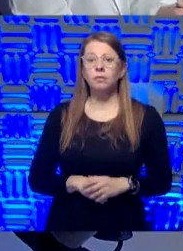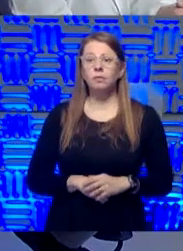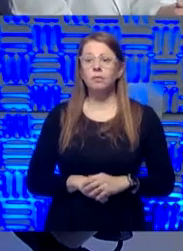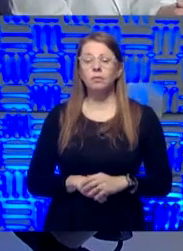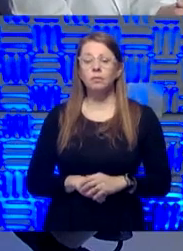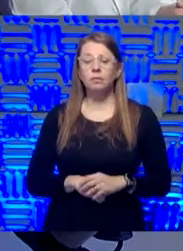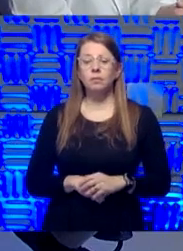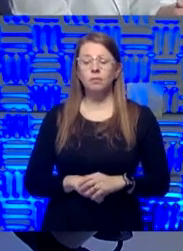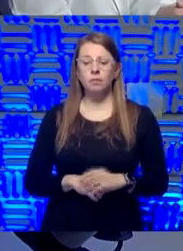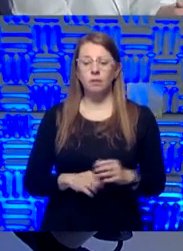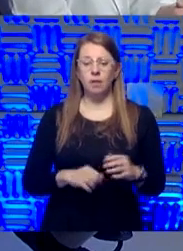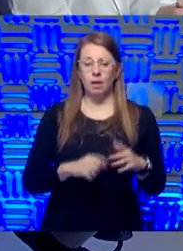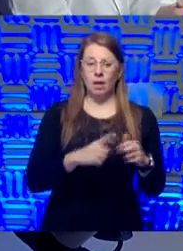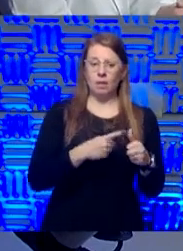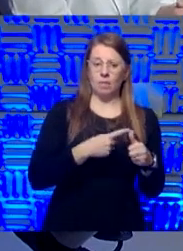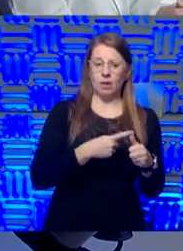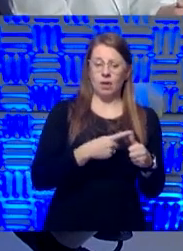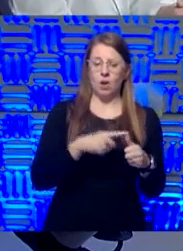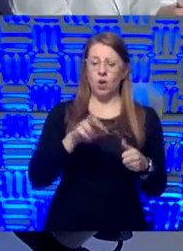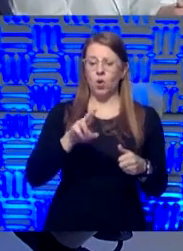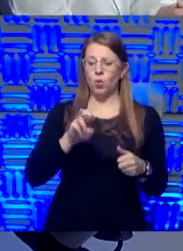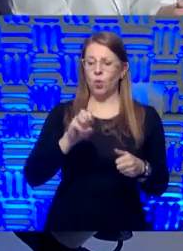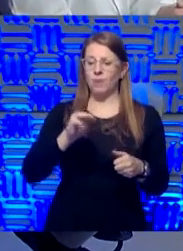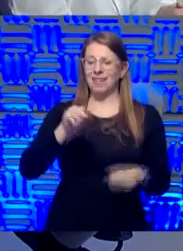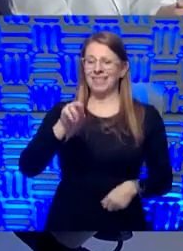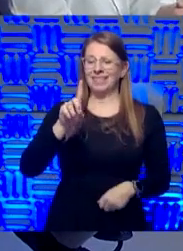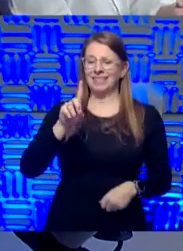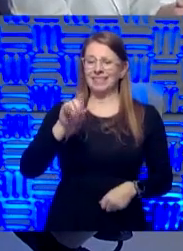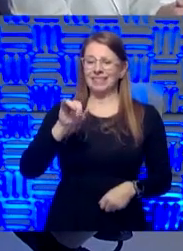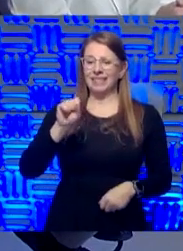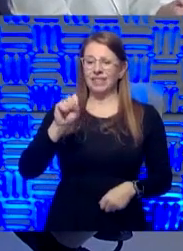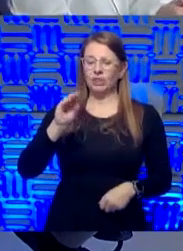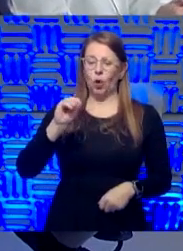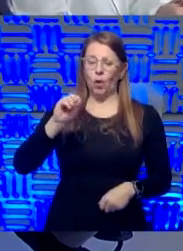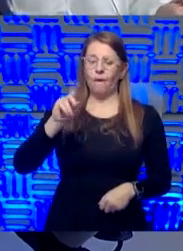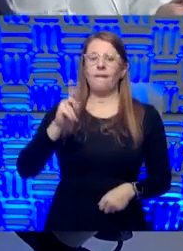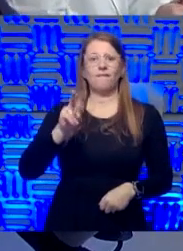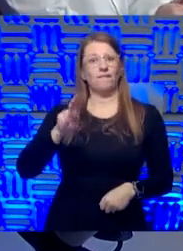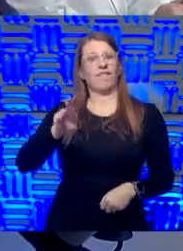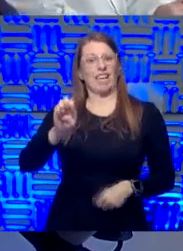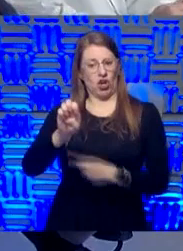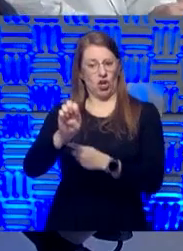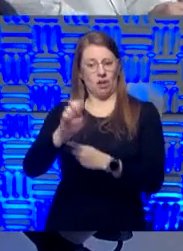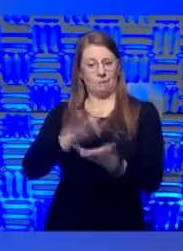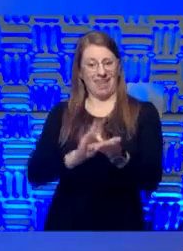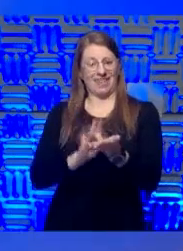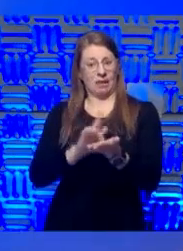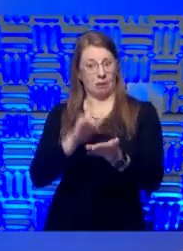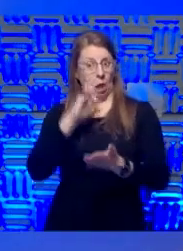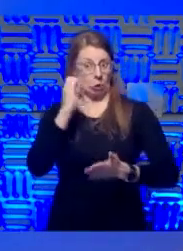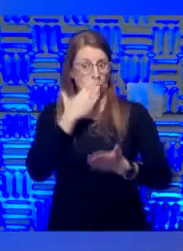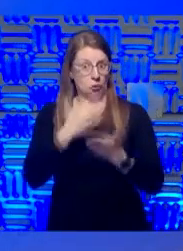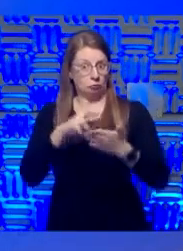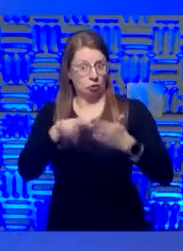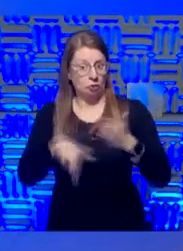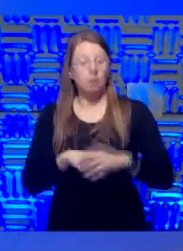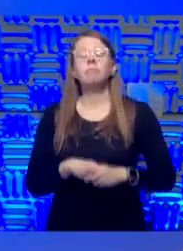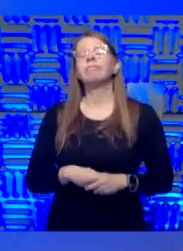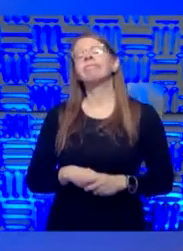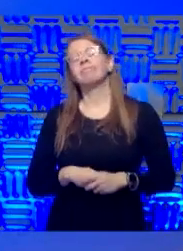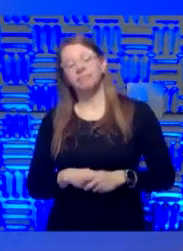some preliminary results of remdesivir, which again looked good. Anything you want to say about that this morning? Yeah, again, I think we have to